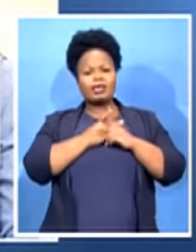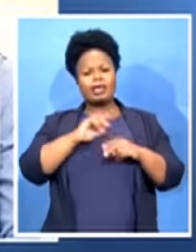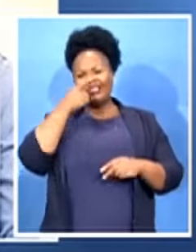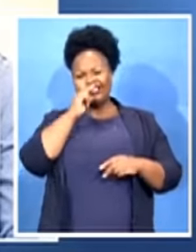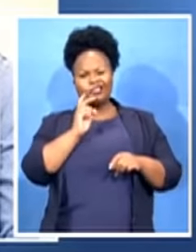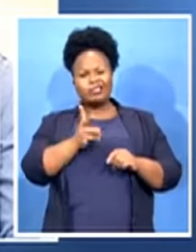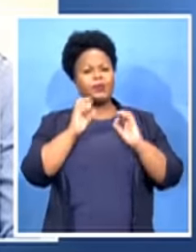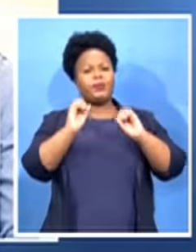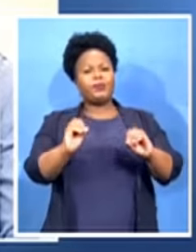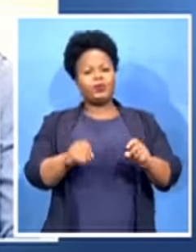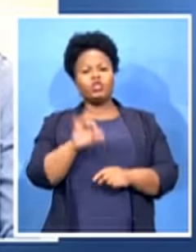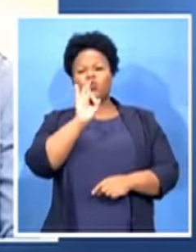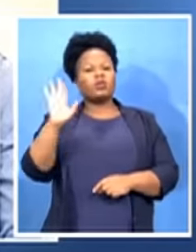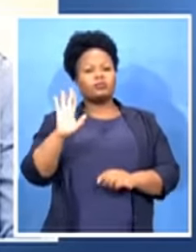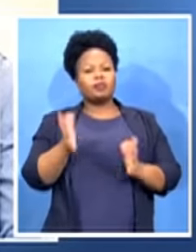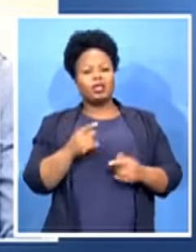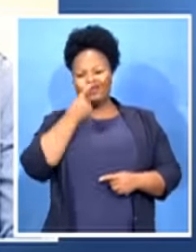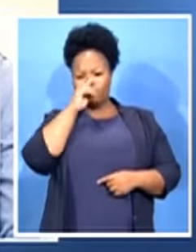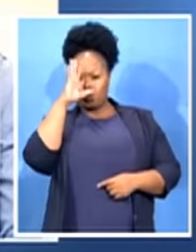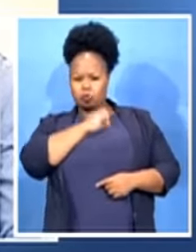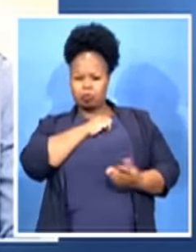on assumption?